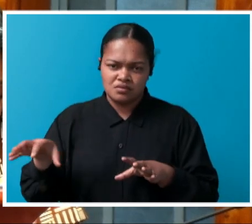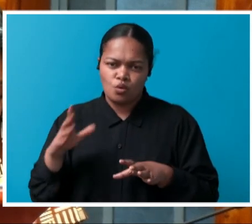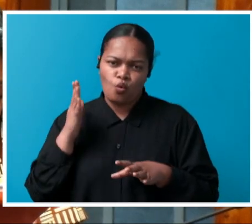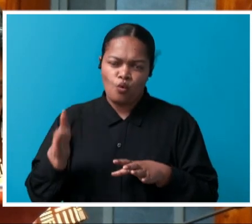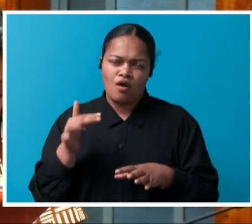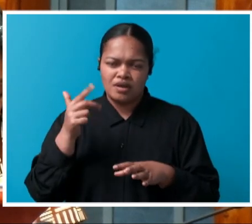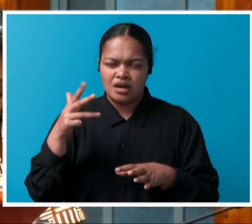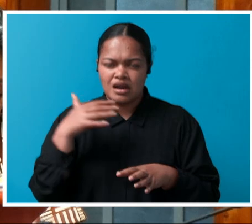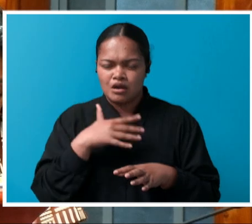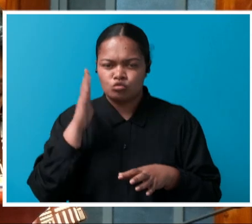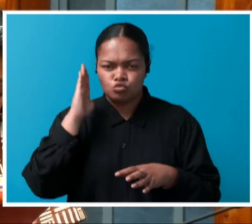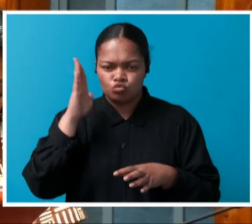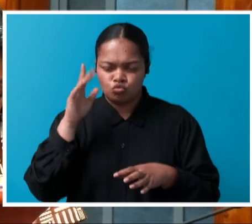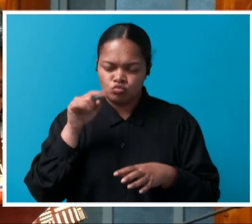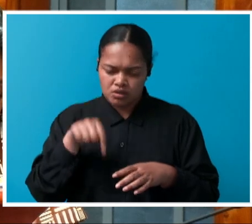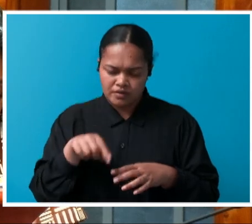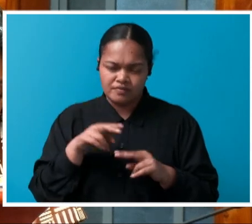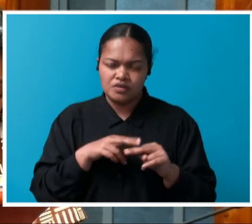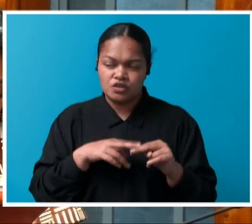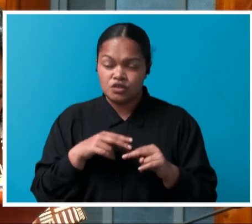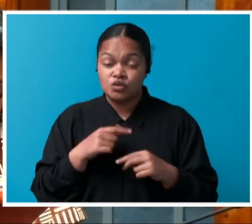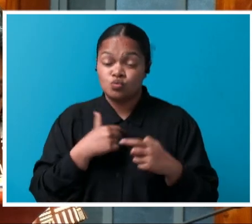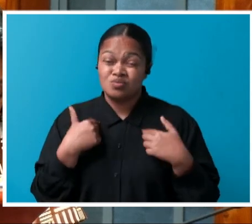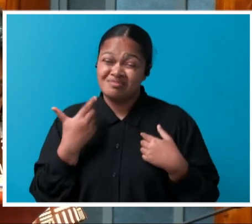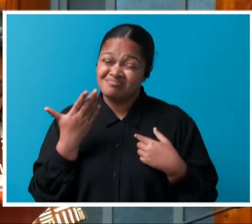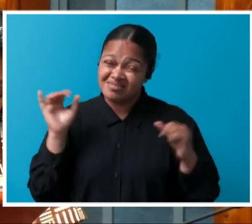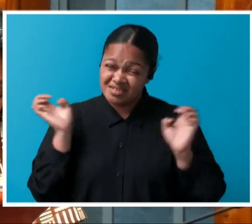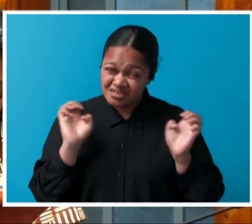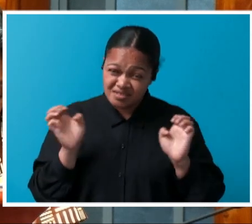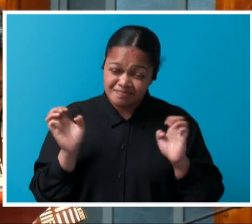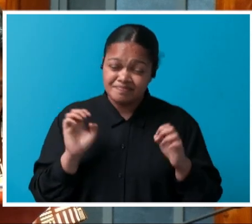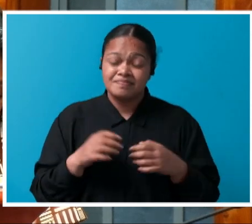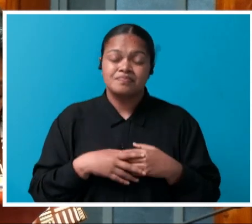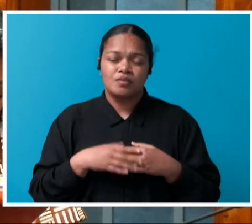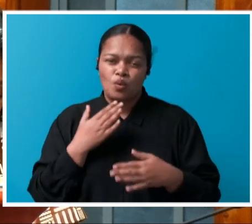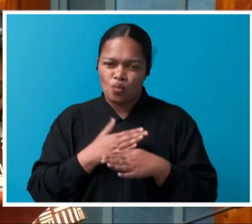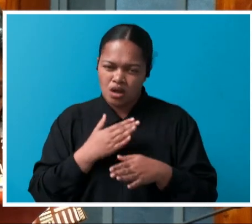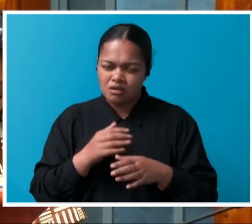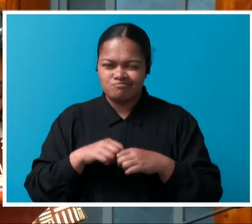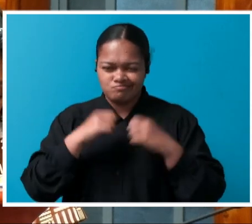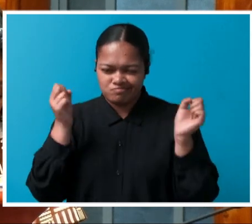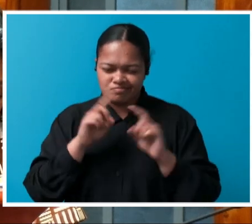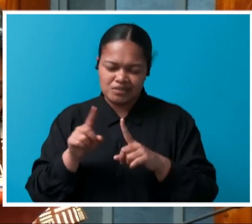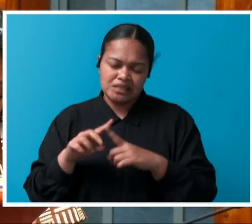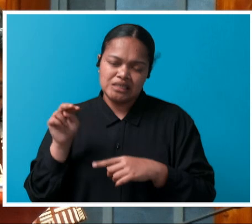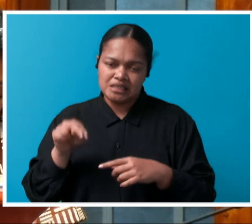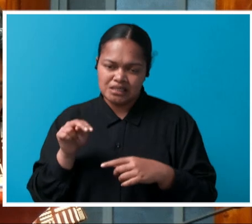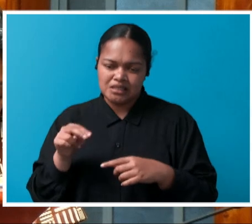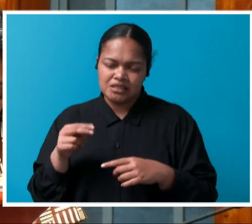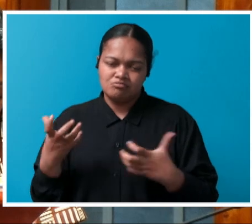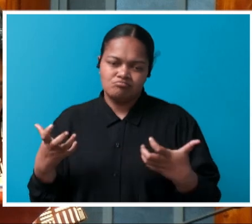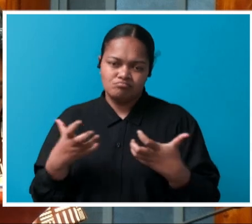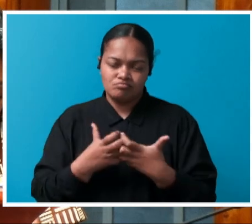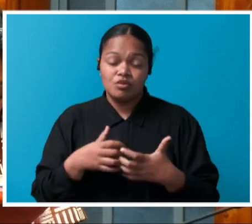900 schools all around Fiji. Therefore, we urgently are working to address the various needs of schools.